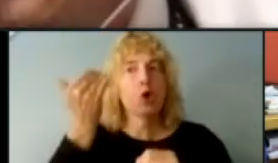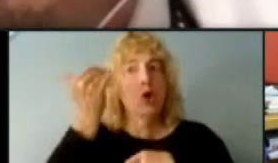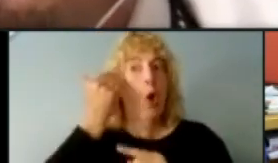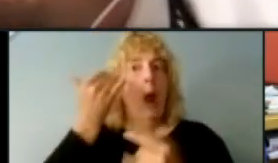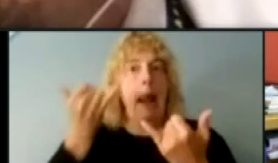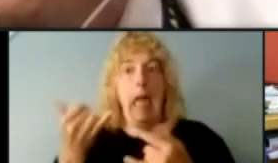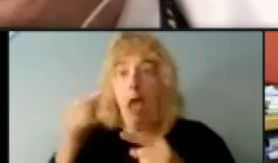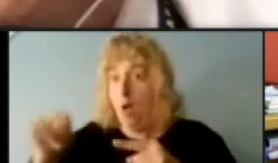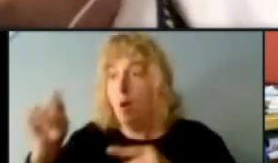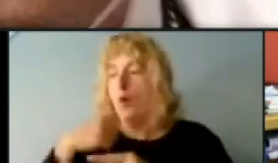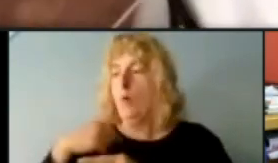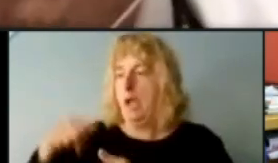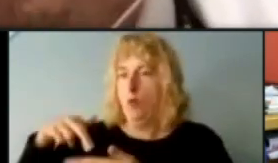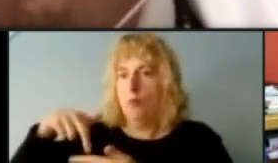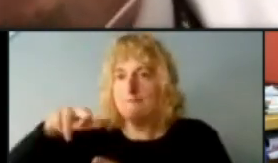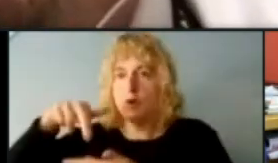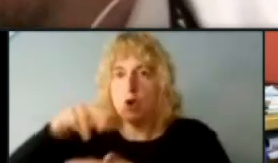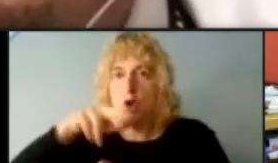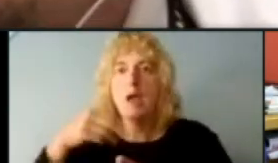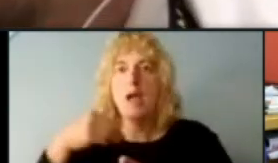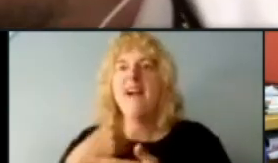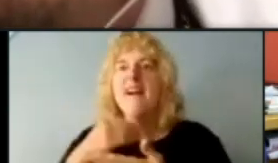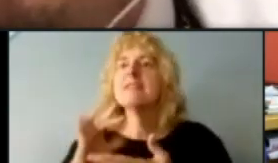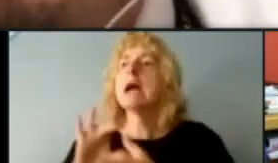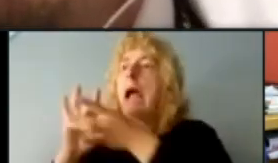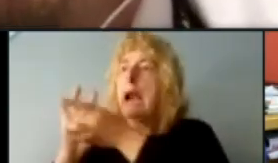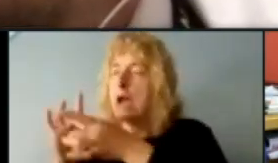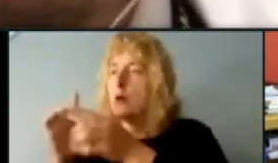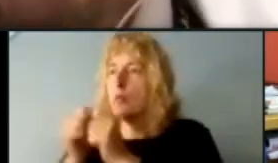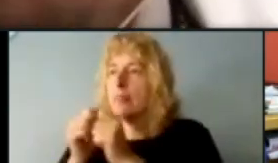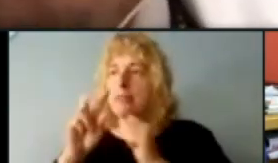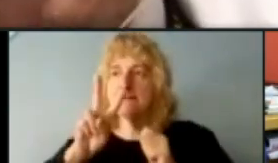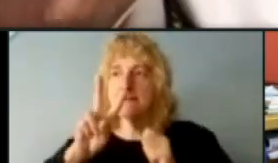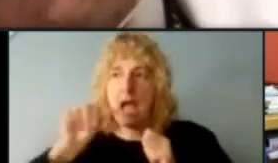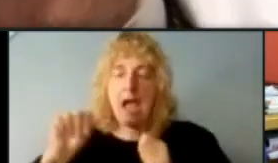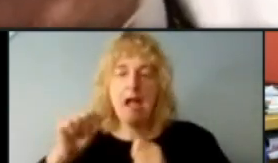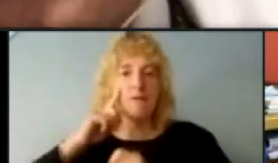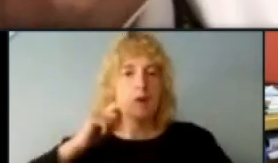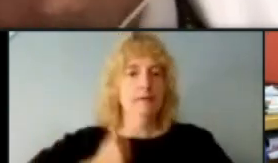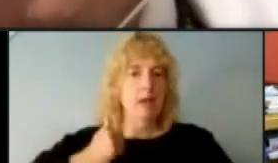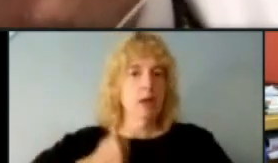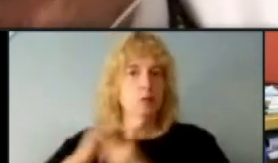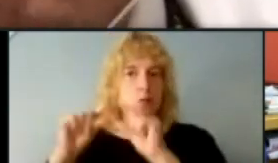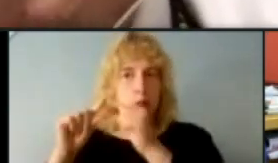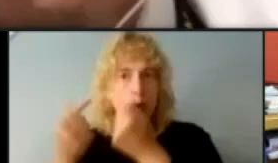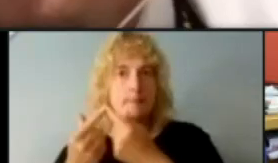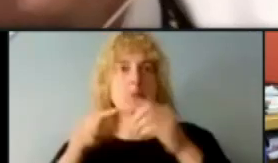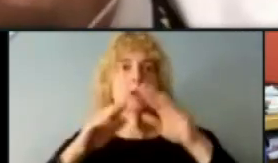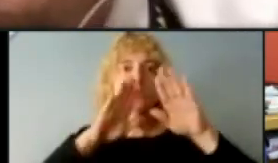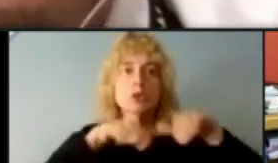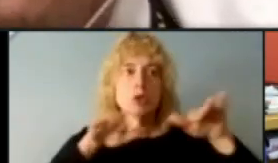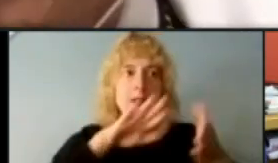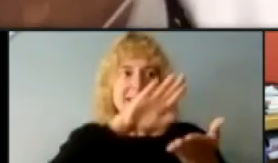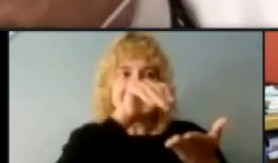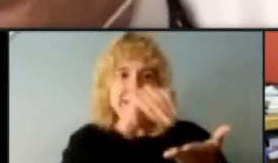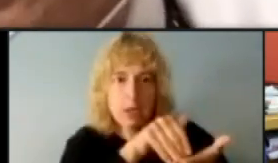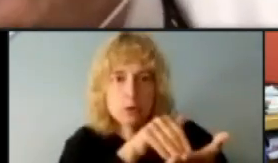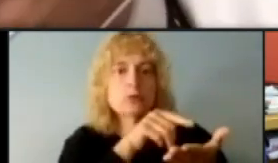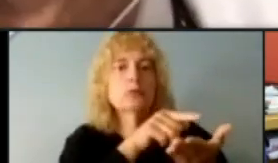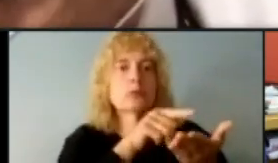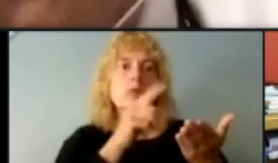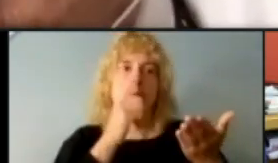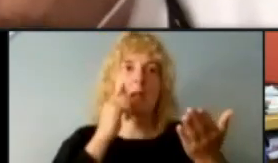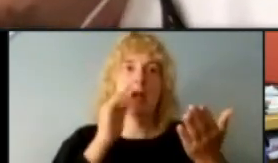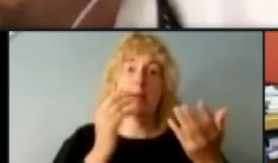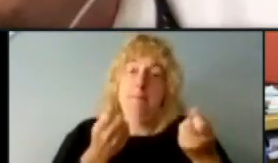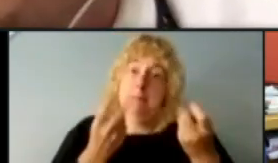connections already within VA and veterans groups, and with the Children's Center, for example. A lot of our studies involve